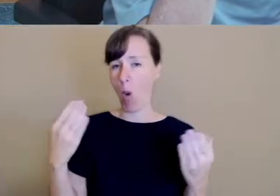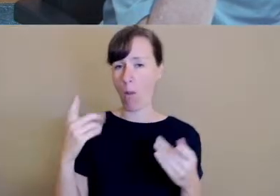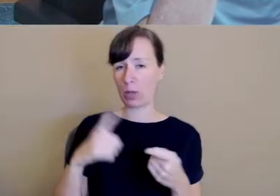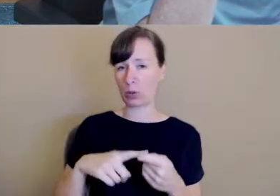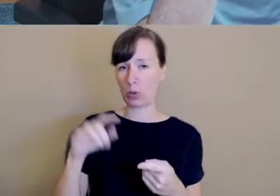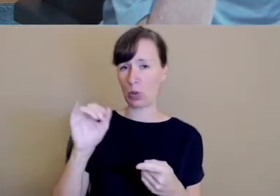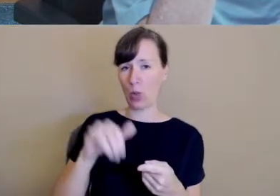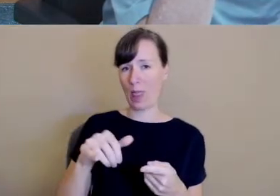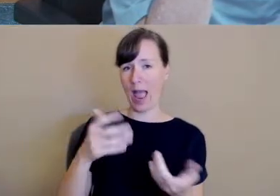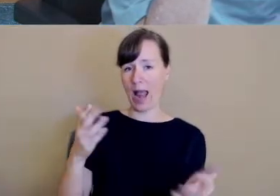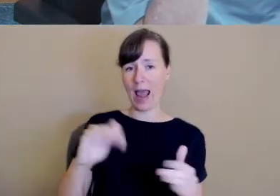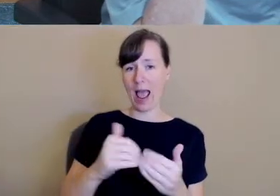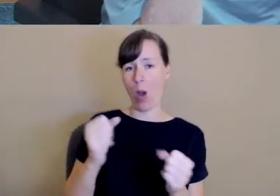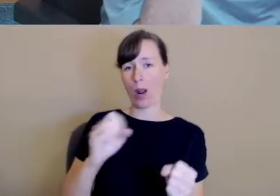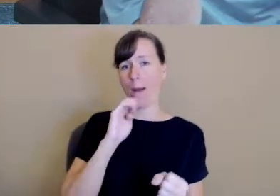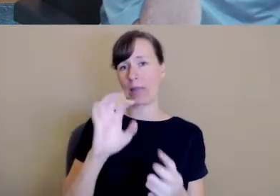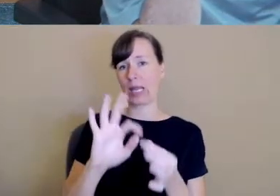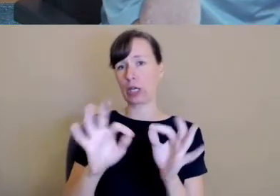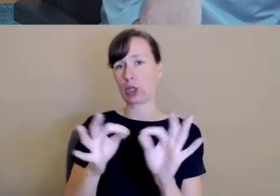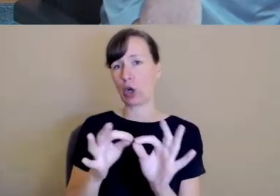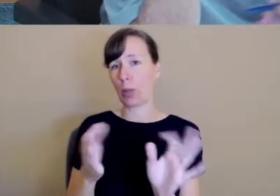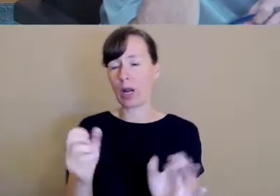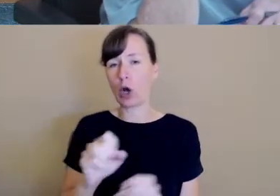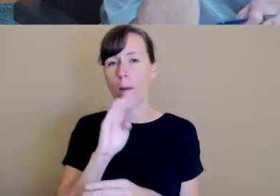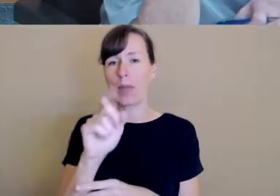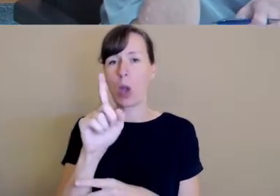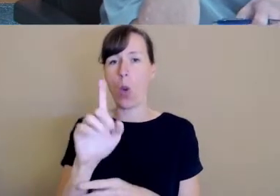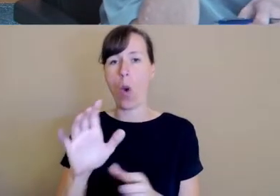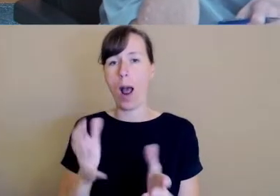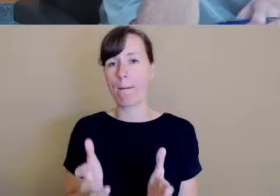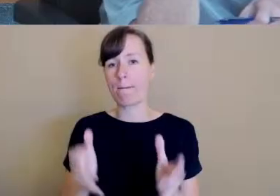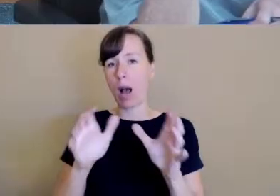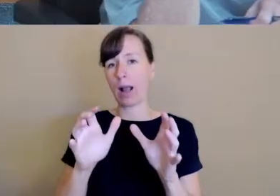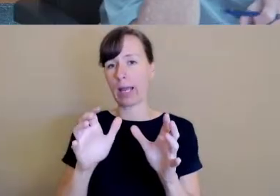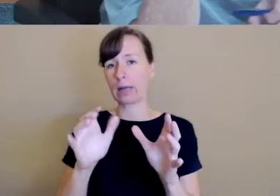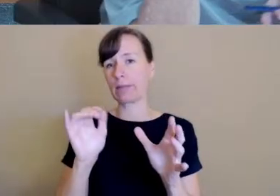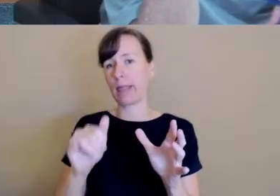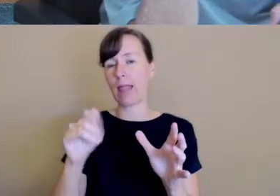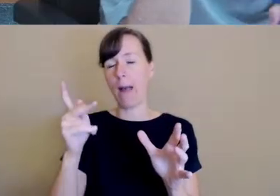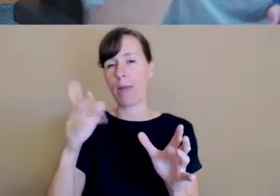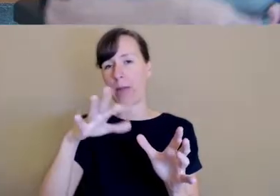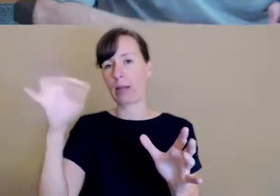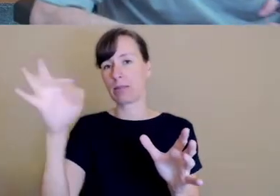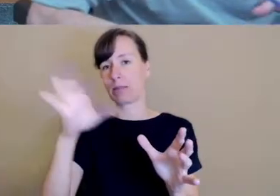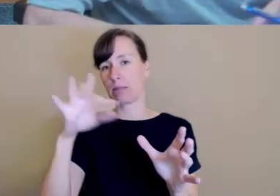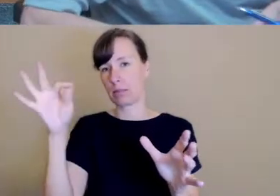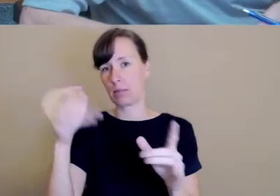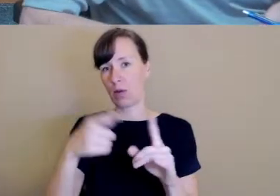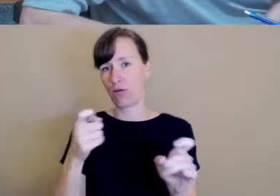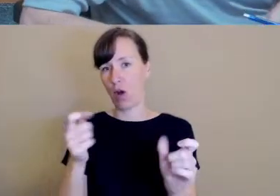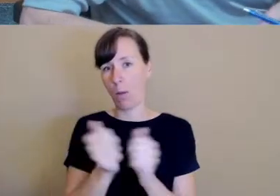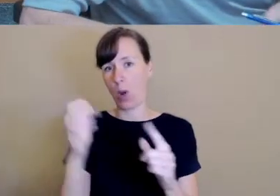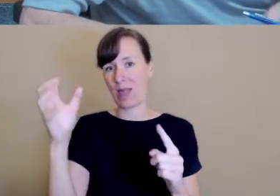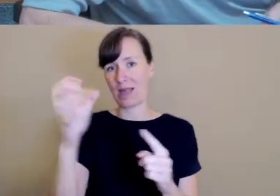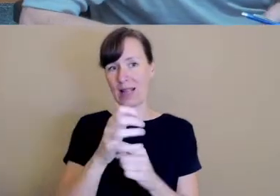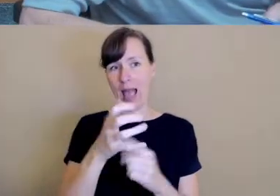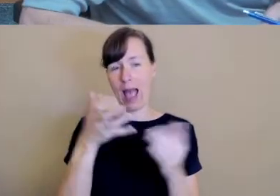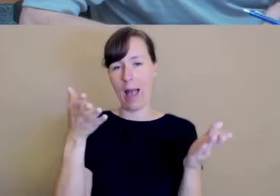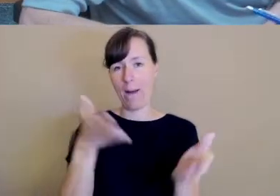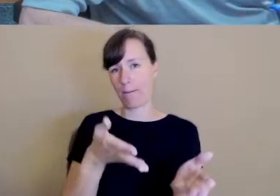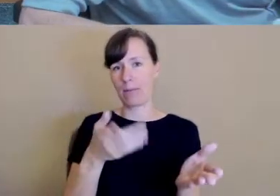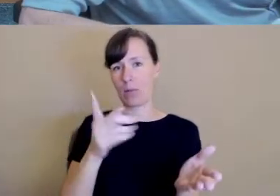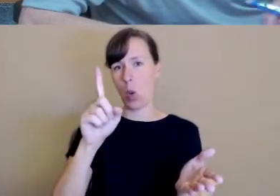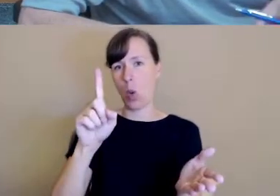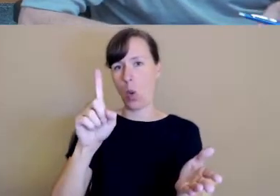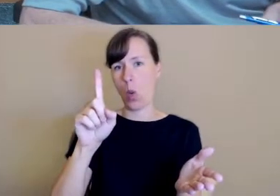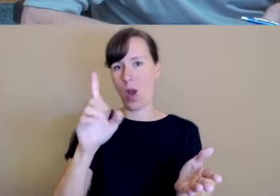be interpreted. That could be a bucket that people pull from, with a cap being